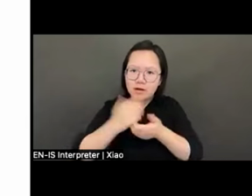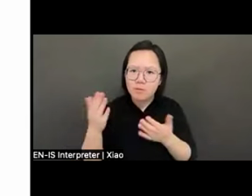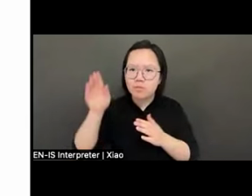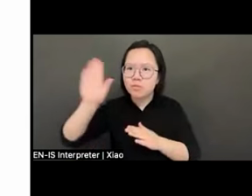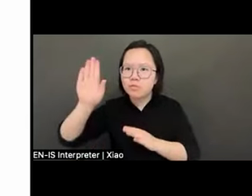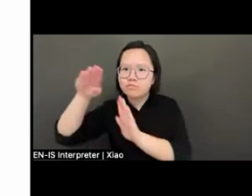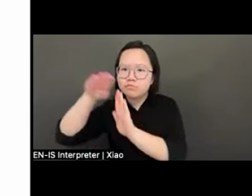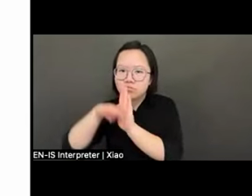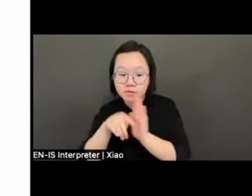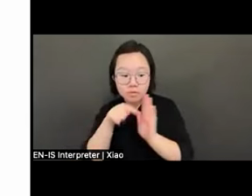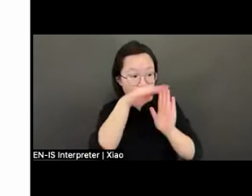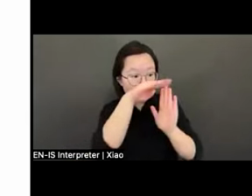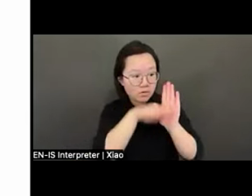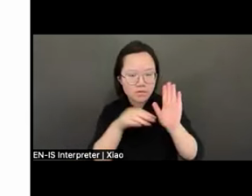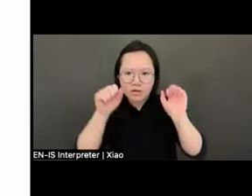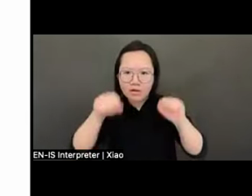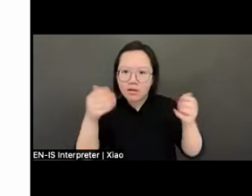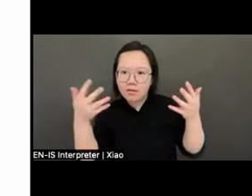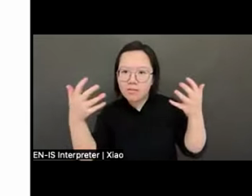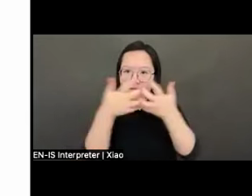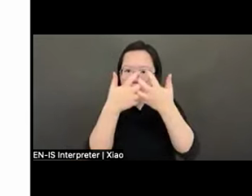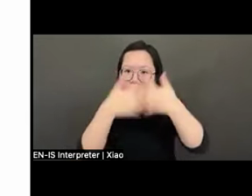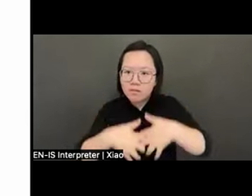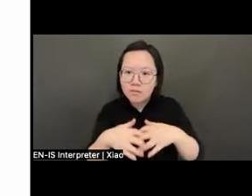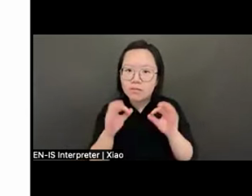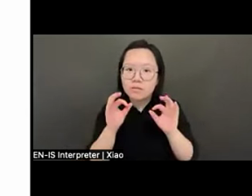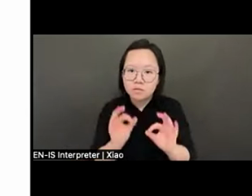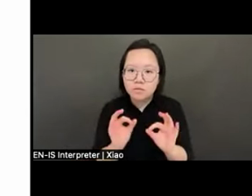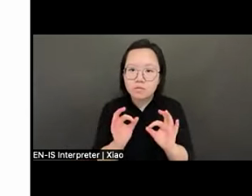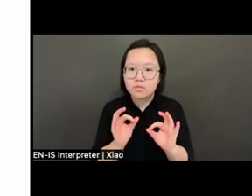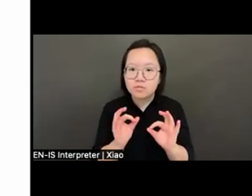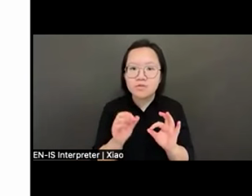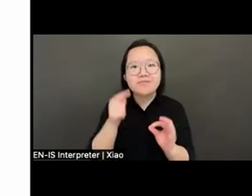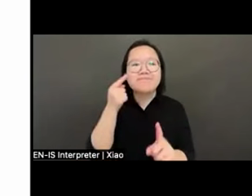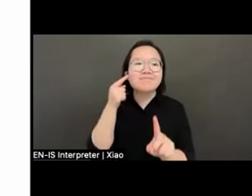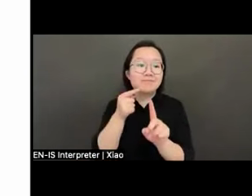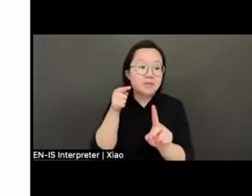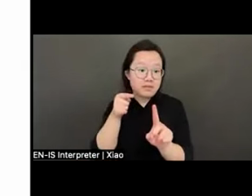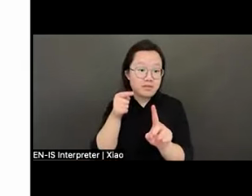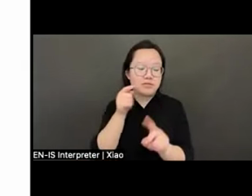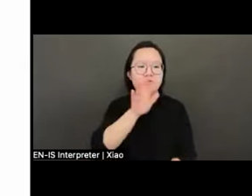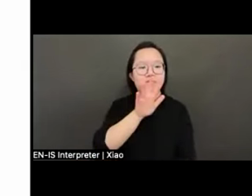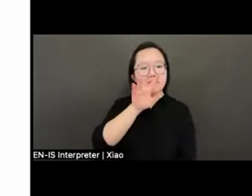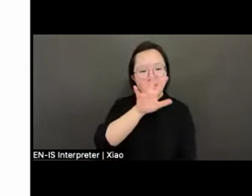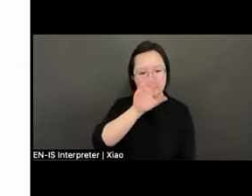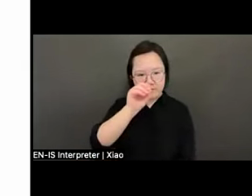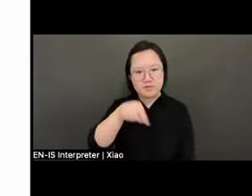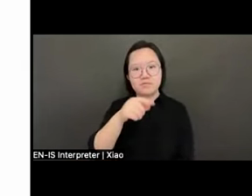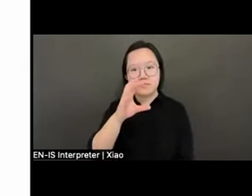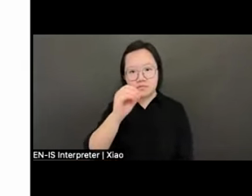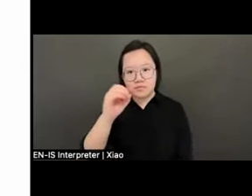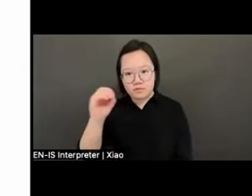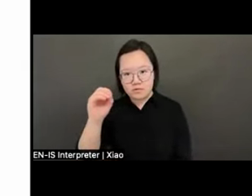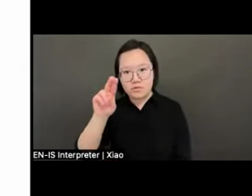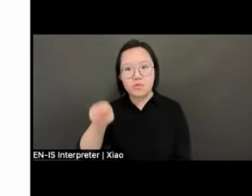is the Youth Advisory Board, which is composed of African and European youth representatives. They're really at the heart of